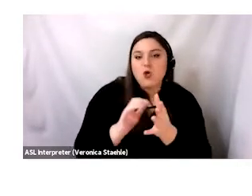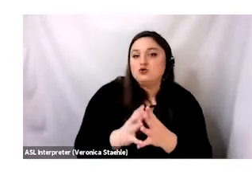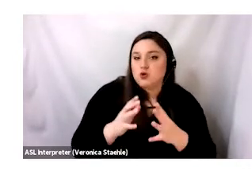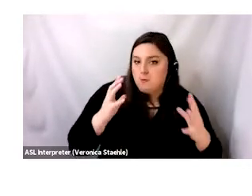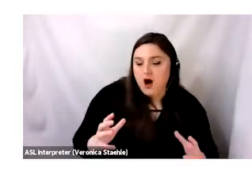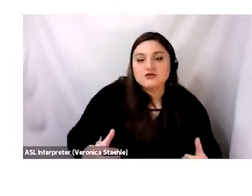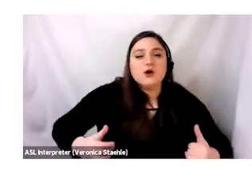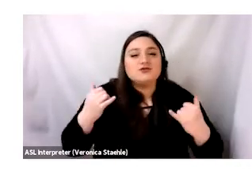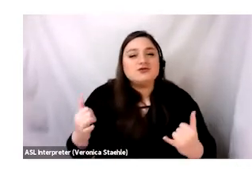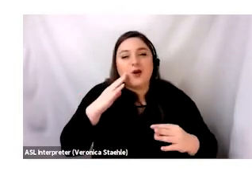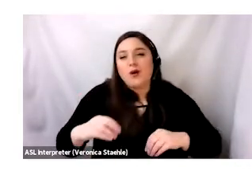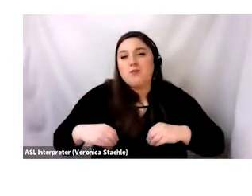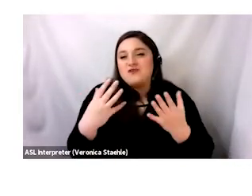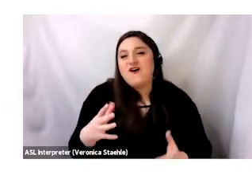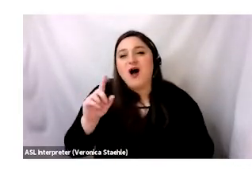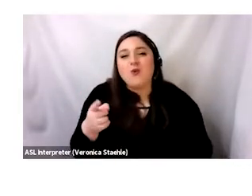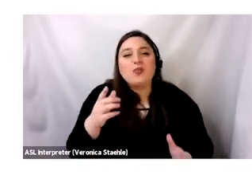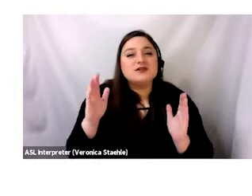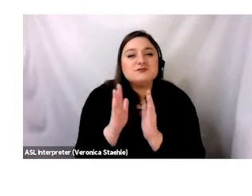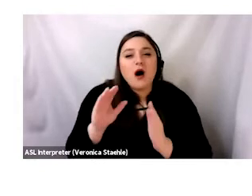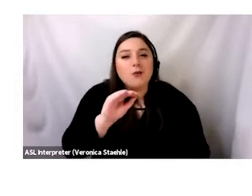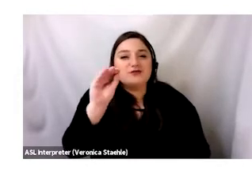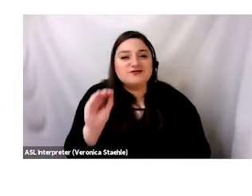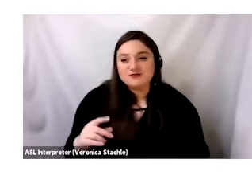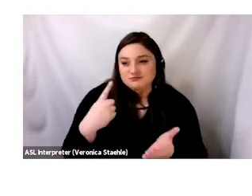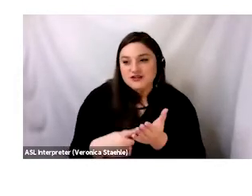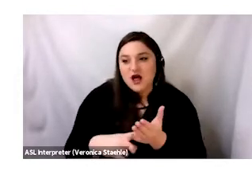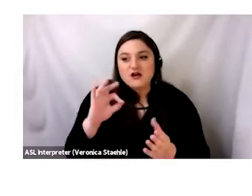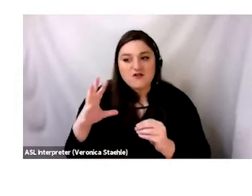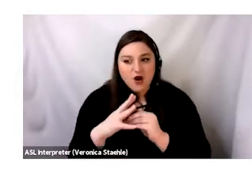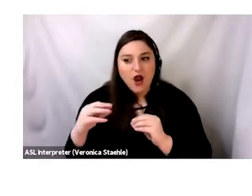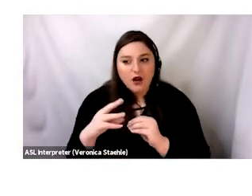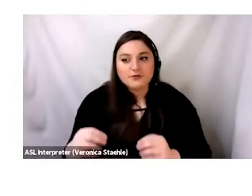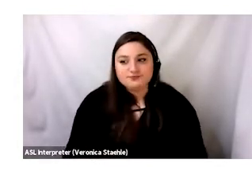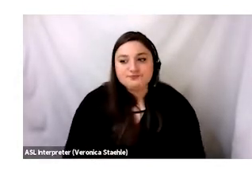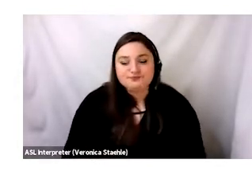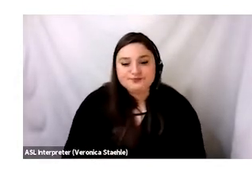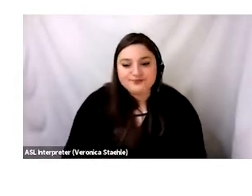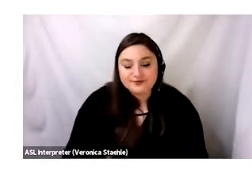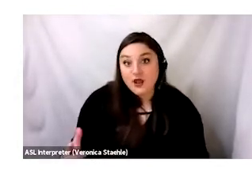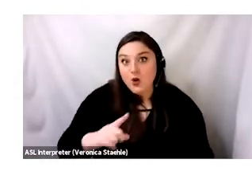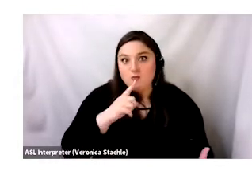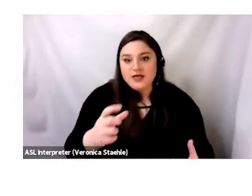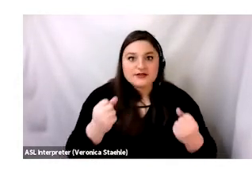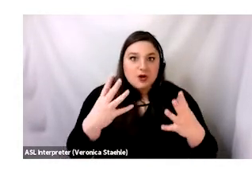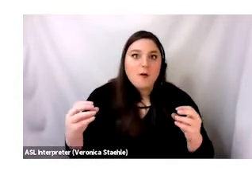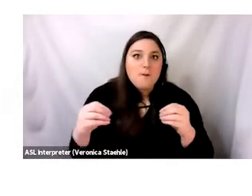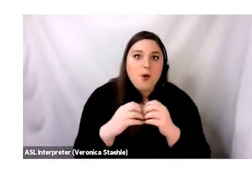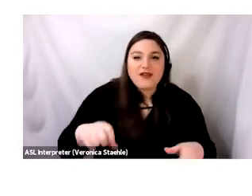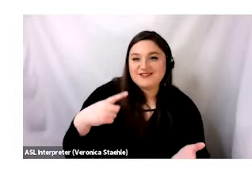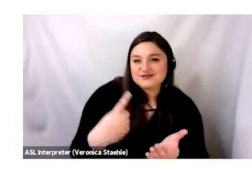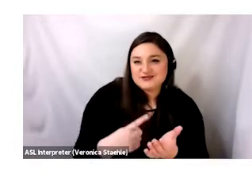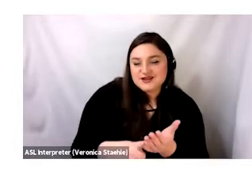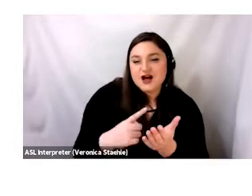just a small percentage of the history of cotton. As you'll see as we go through this class today, there's so much more that could be